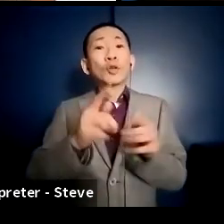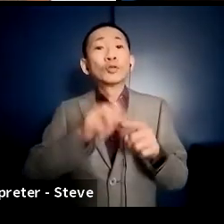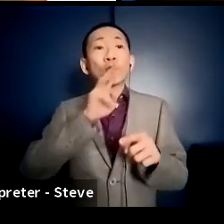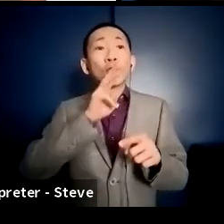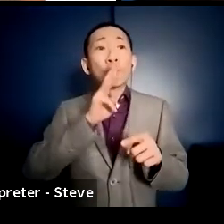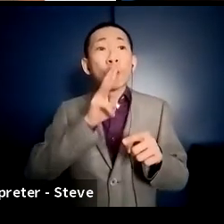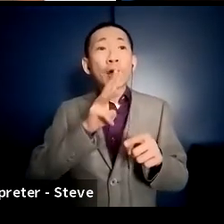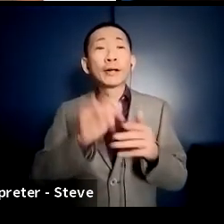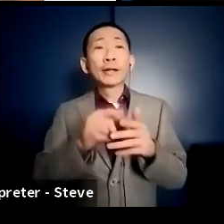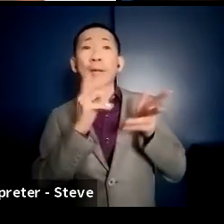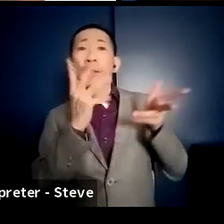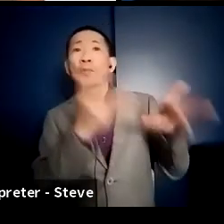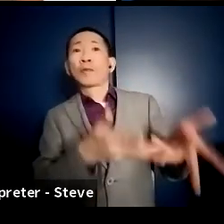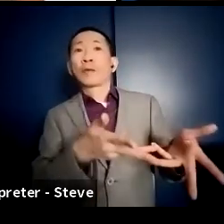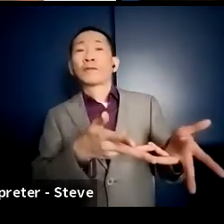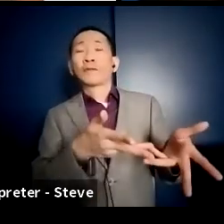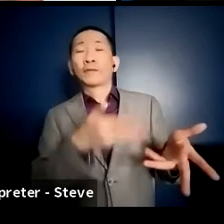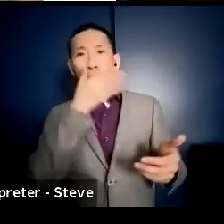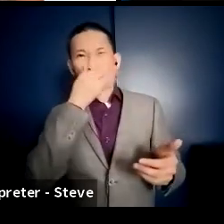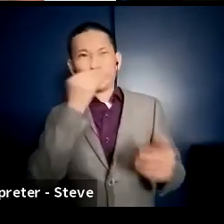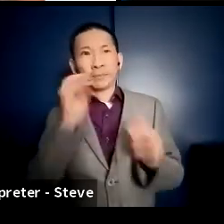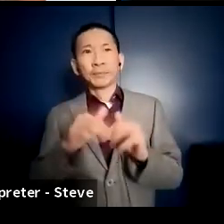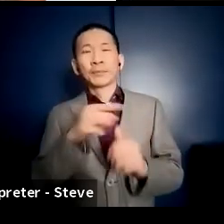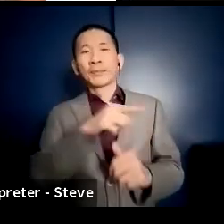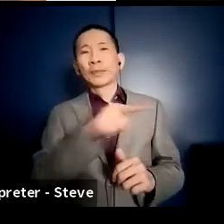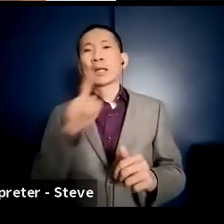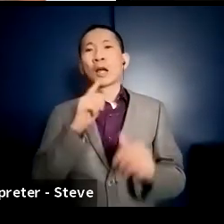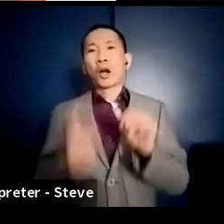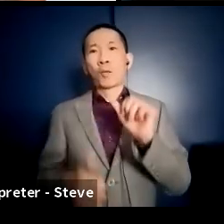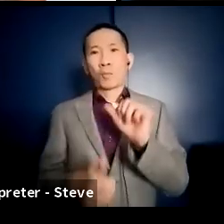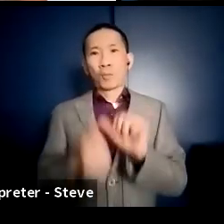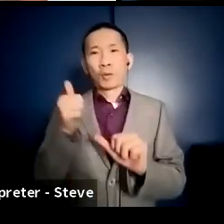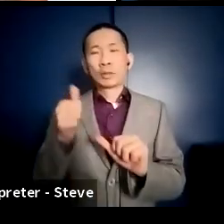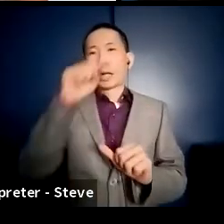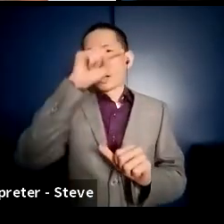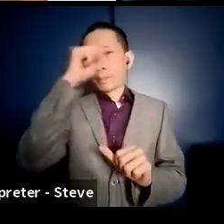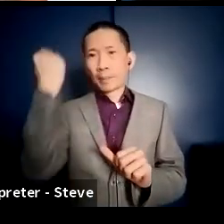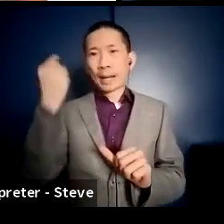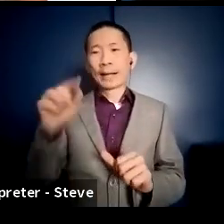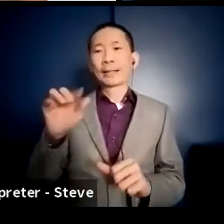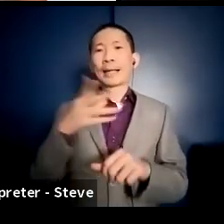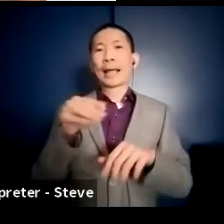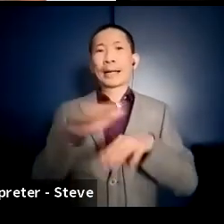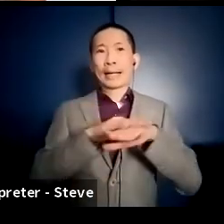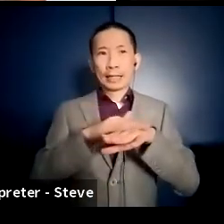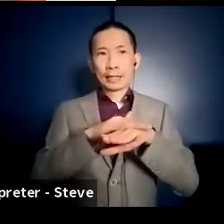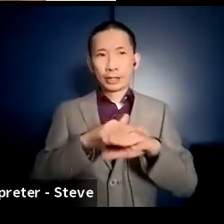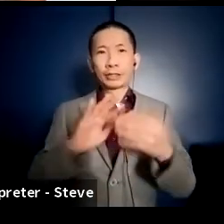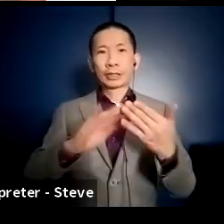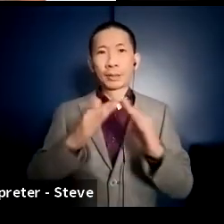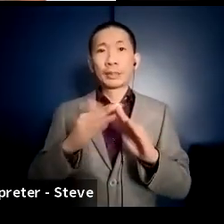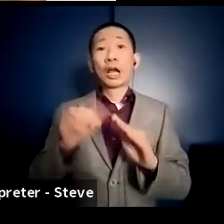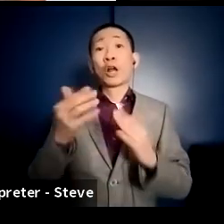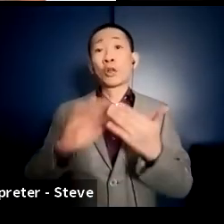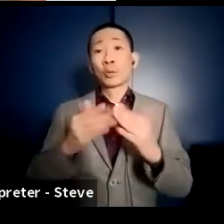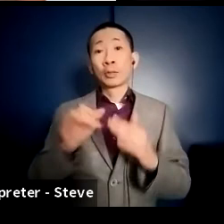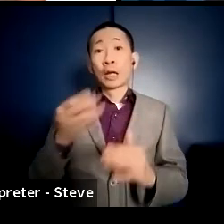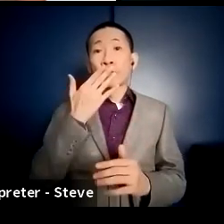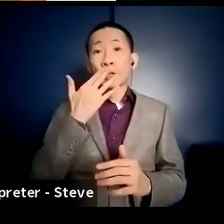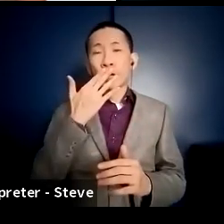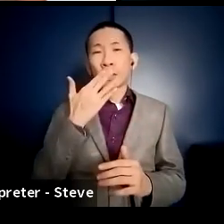been abandoned, and how they are predominantly Black and Indigenous and other communities of color, there's